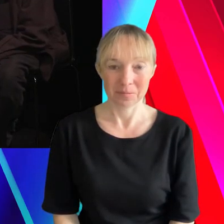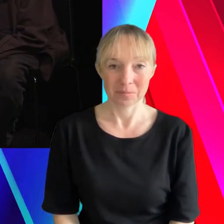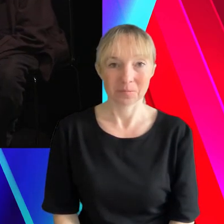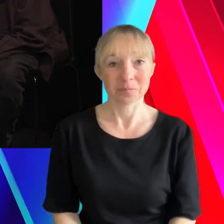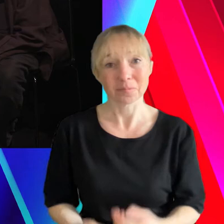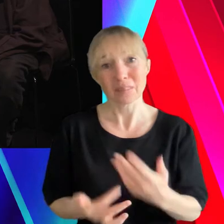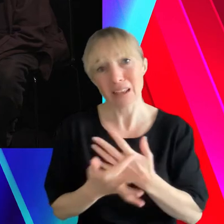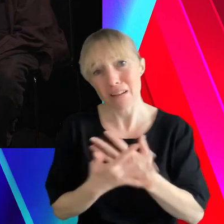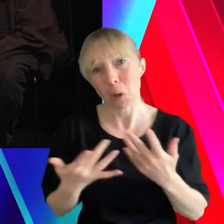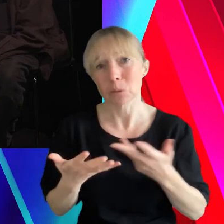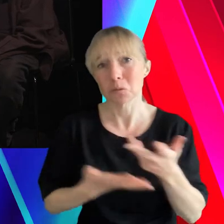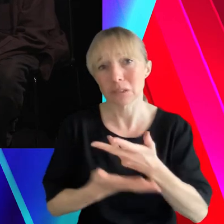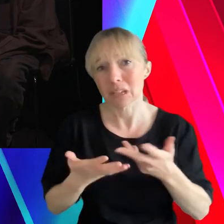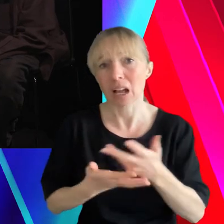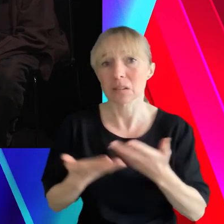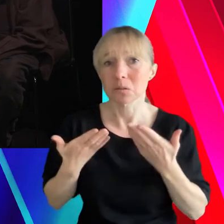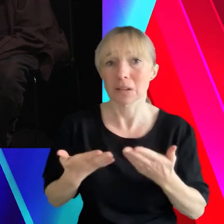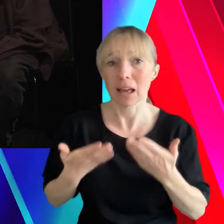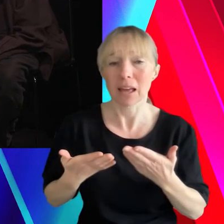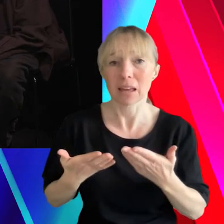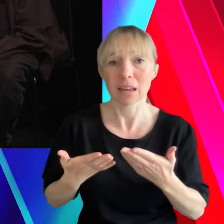We've a lot to talk about, and